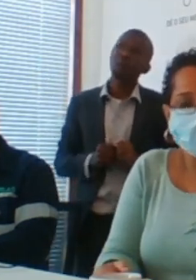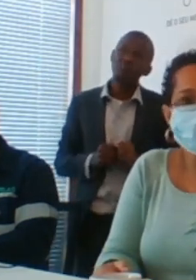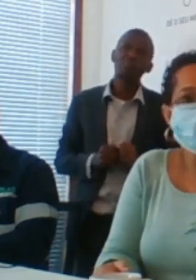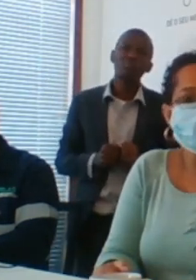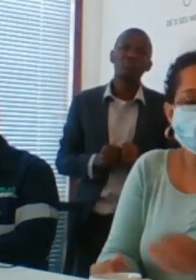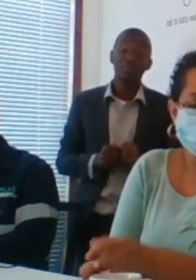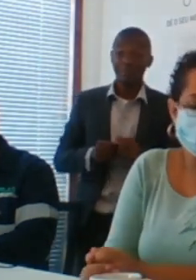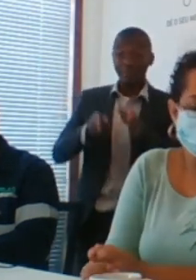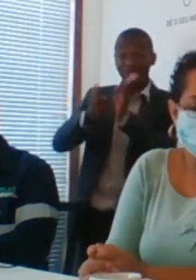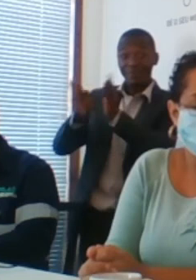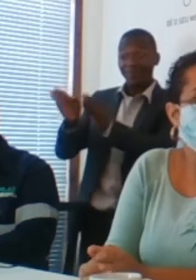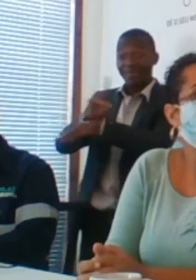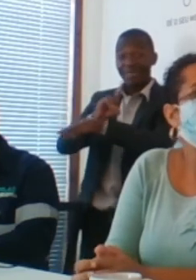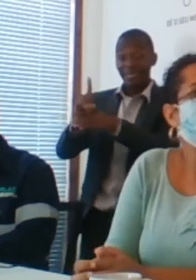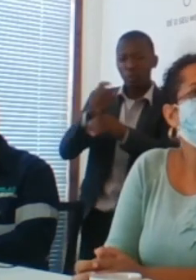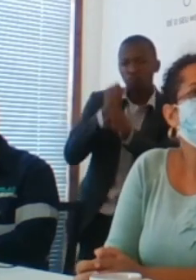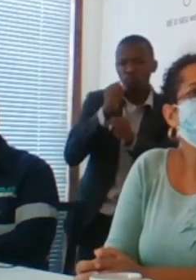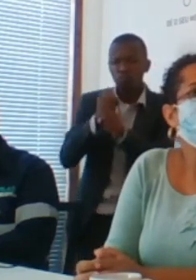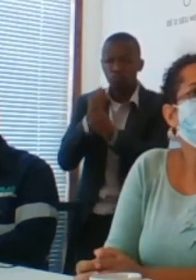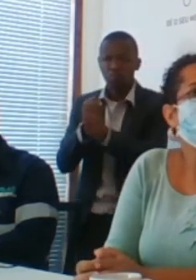people with disabilities,